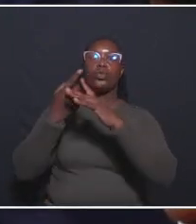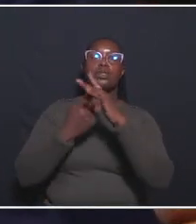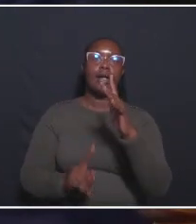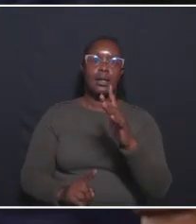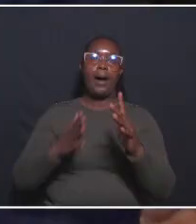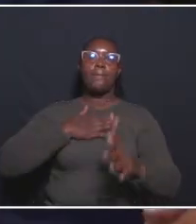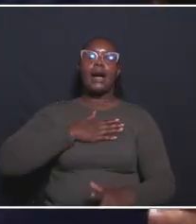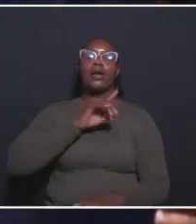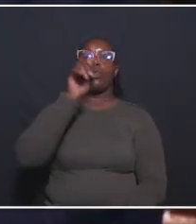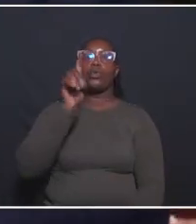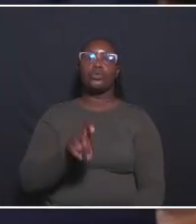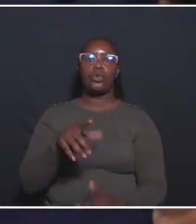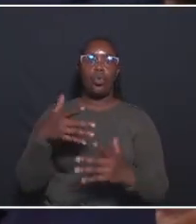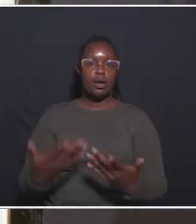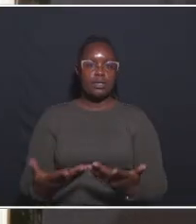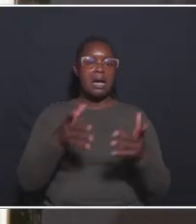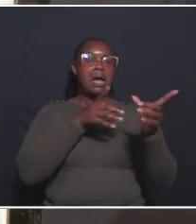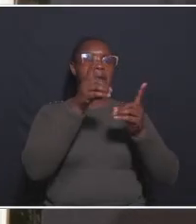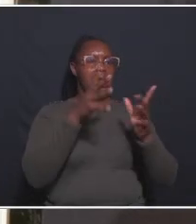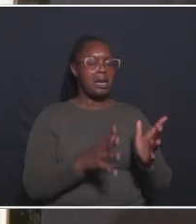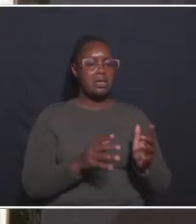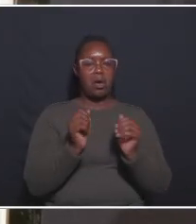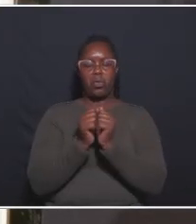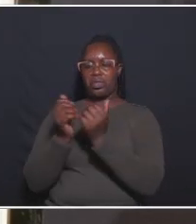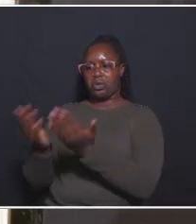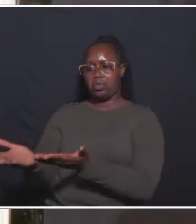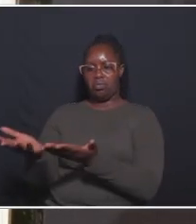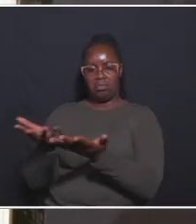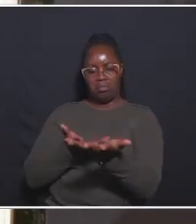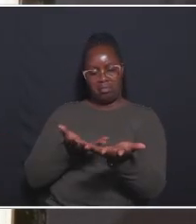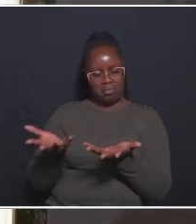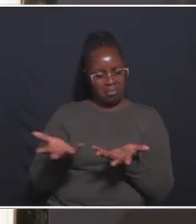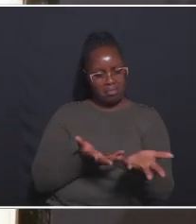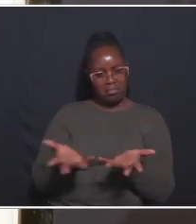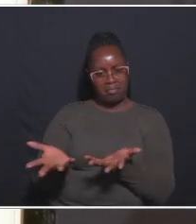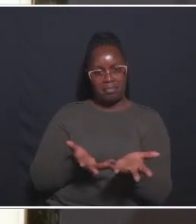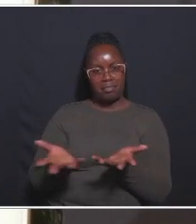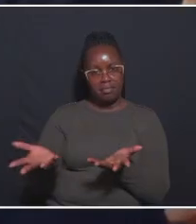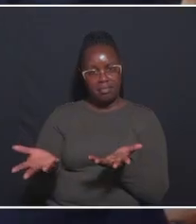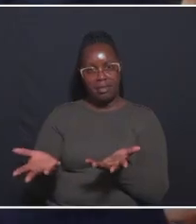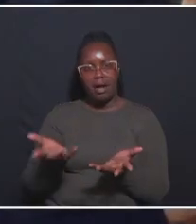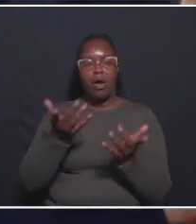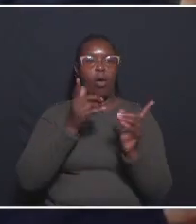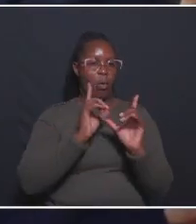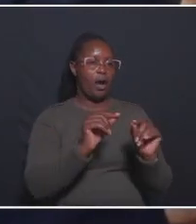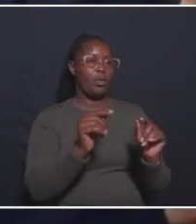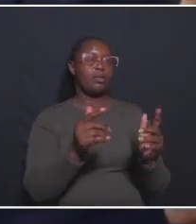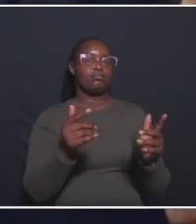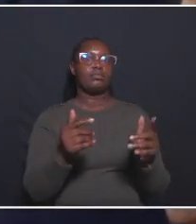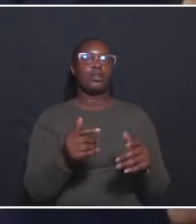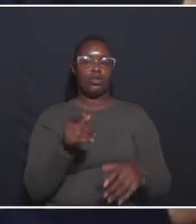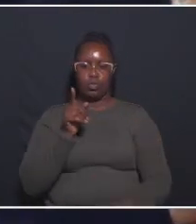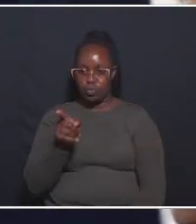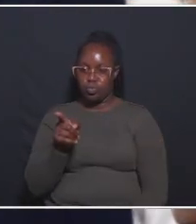is, did she sit with you down, then she told you that you watched Bear